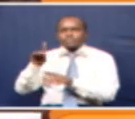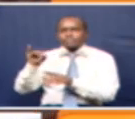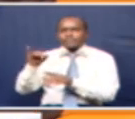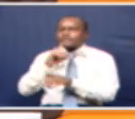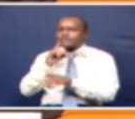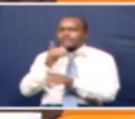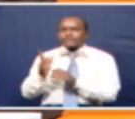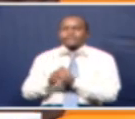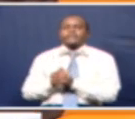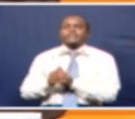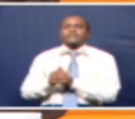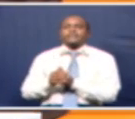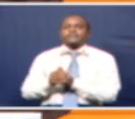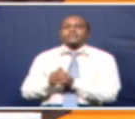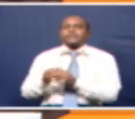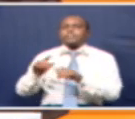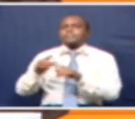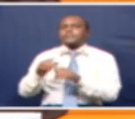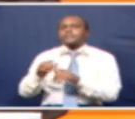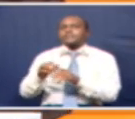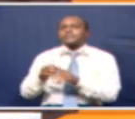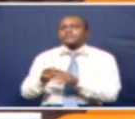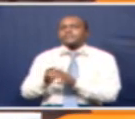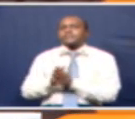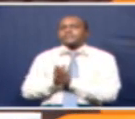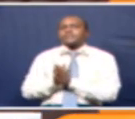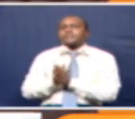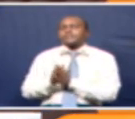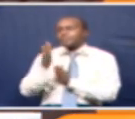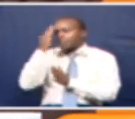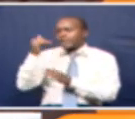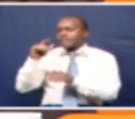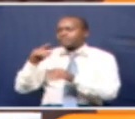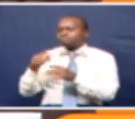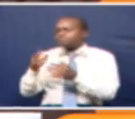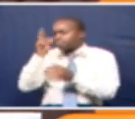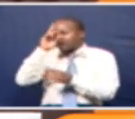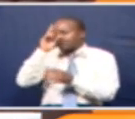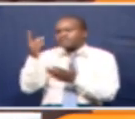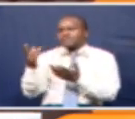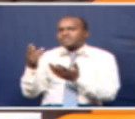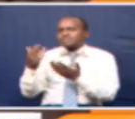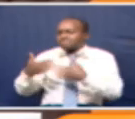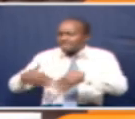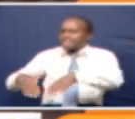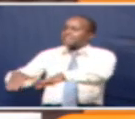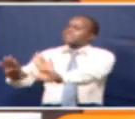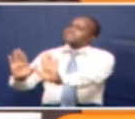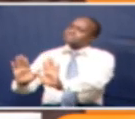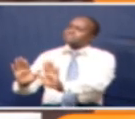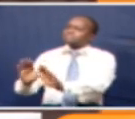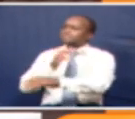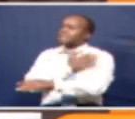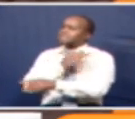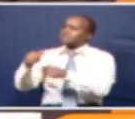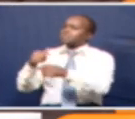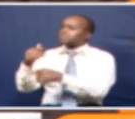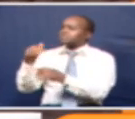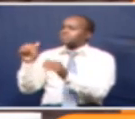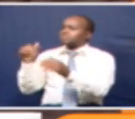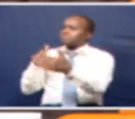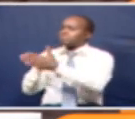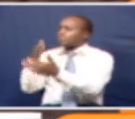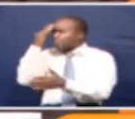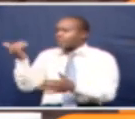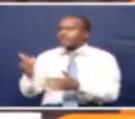talking. Why can't the police, because you're in government, why can't the police let the NASA event to continue?